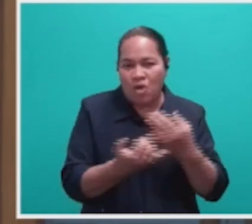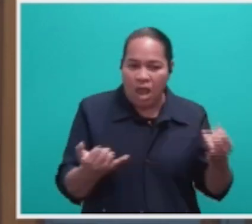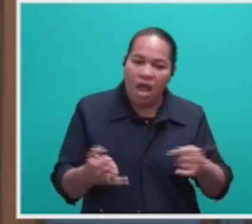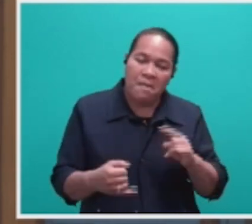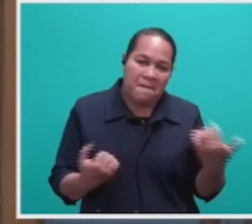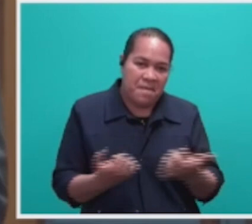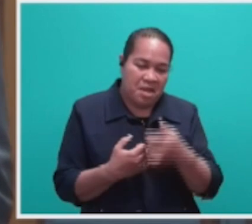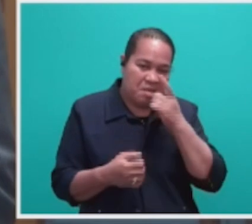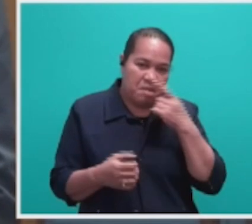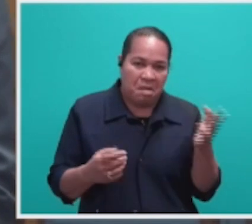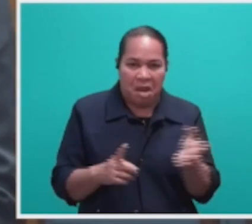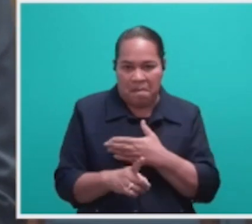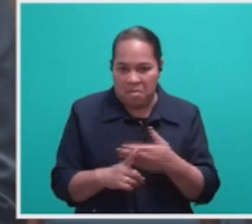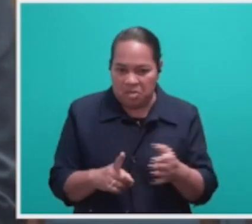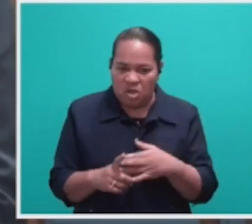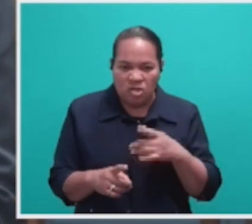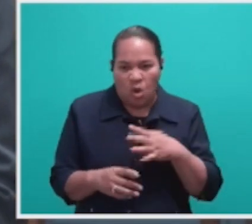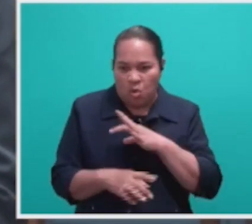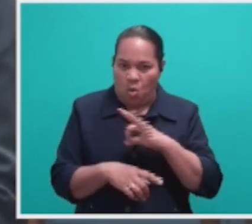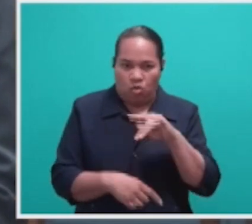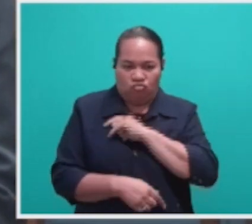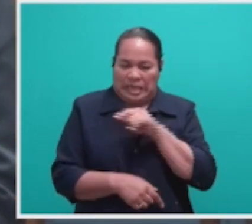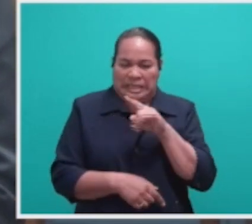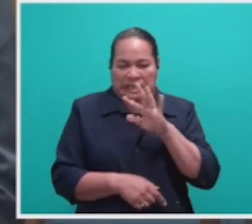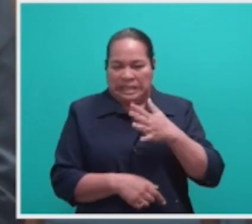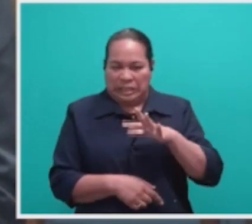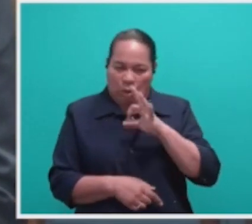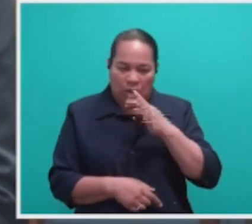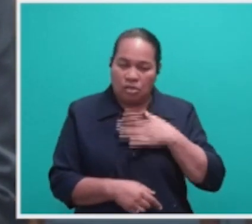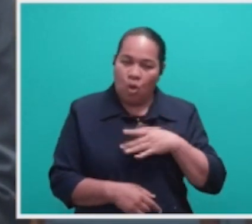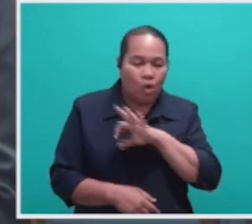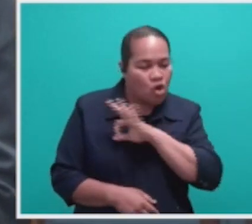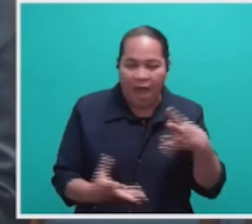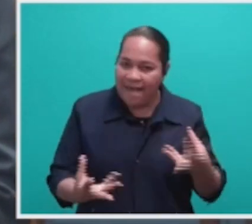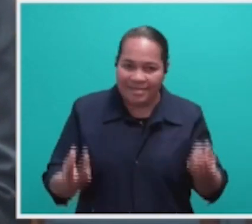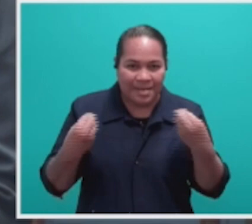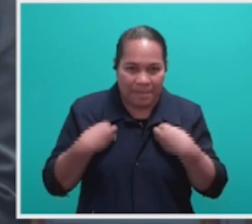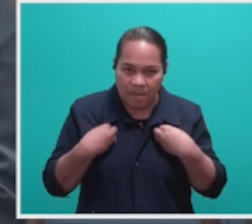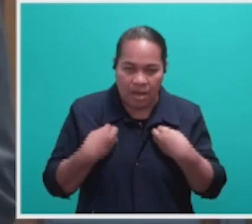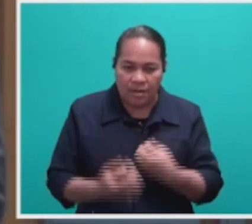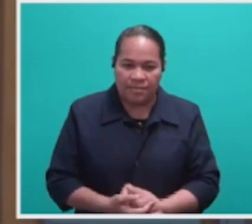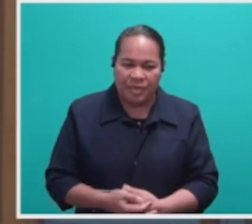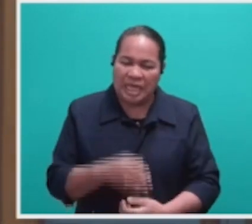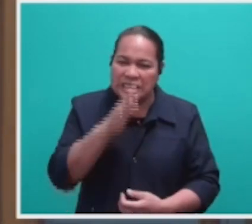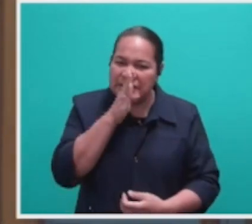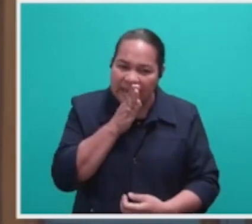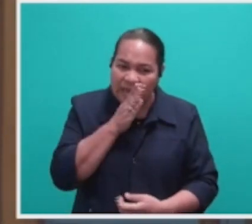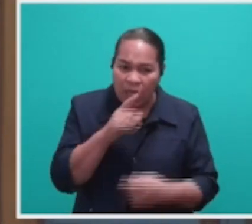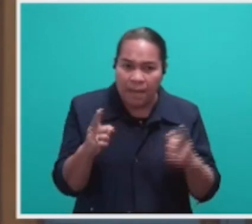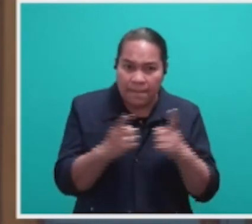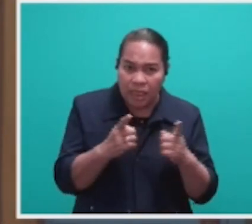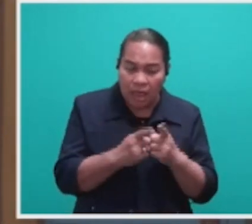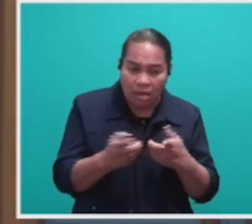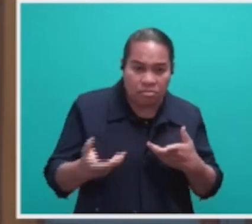build mistrust amongst us all. This is unacceptable. Sadly, during our task force